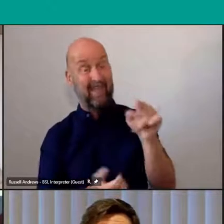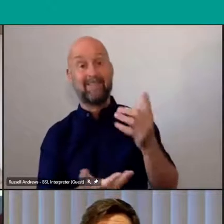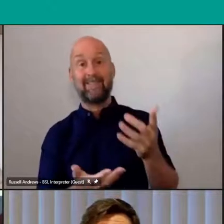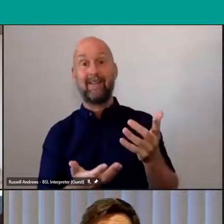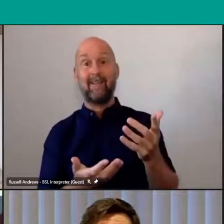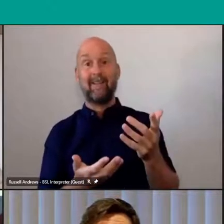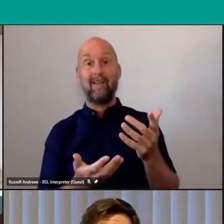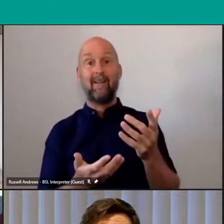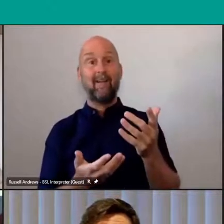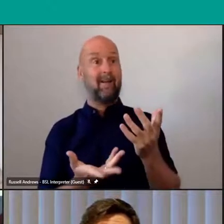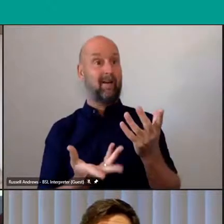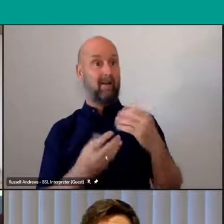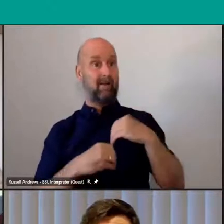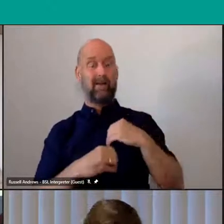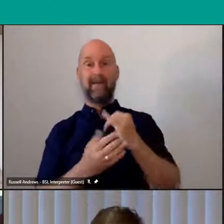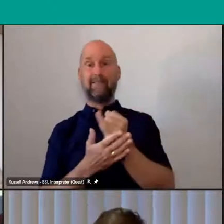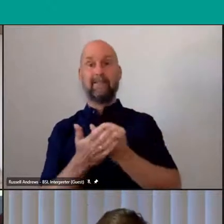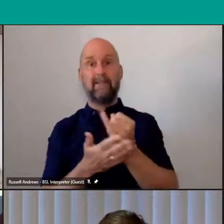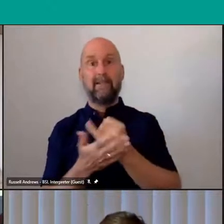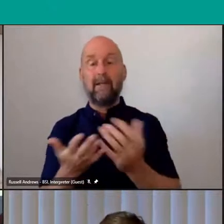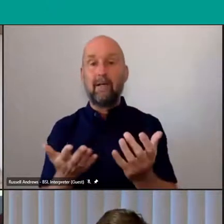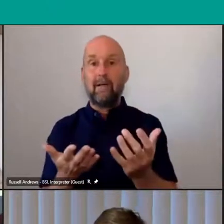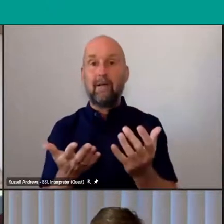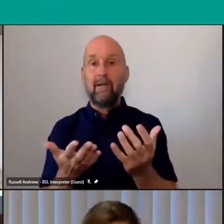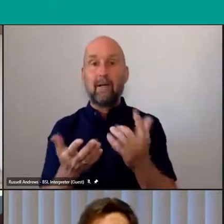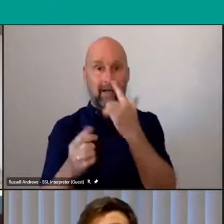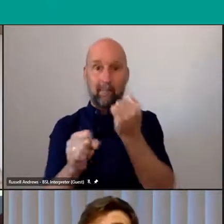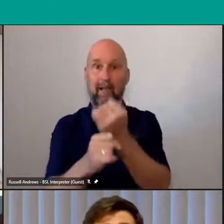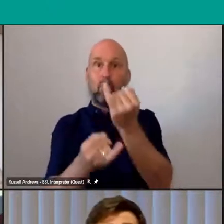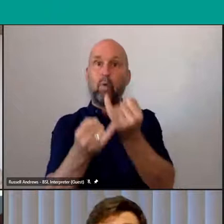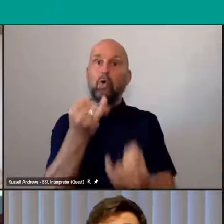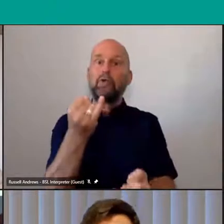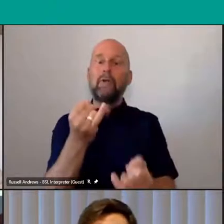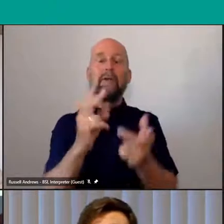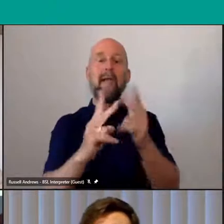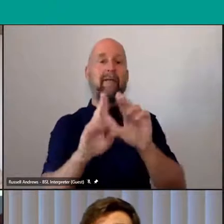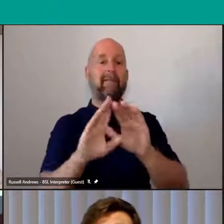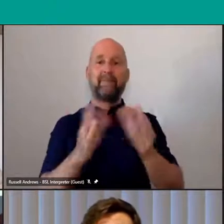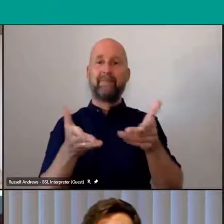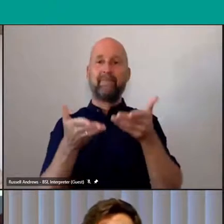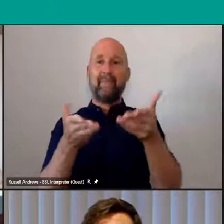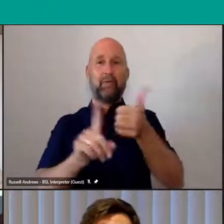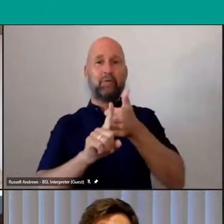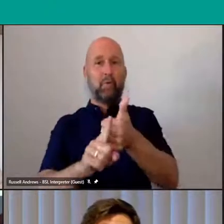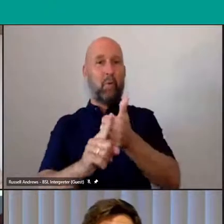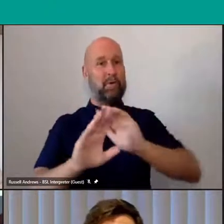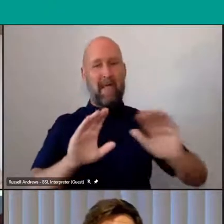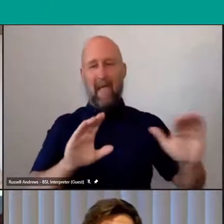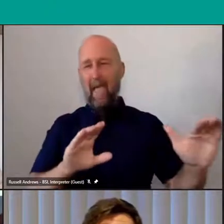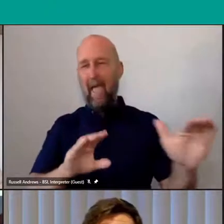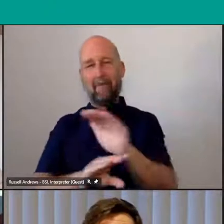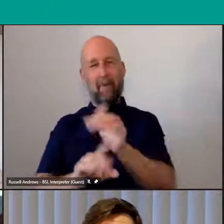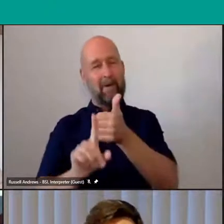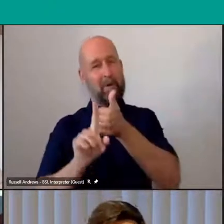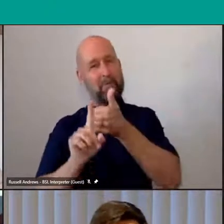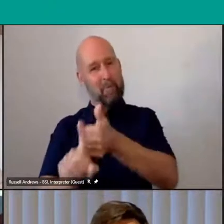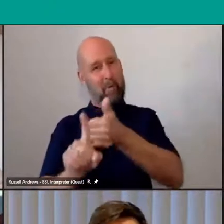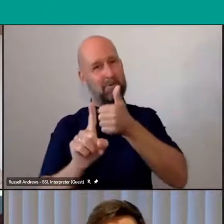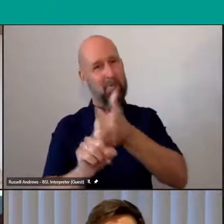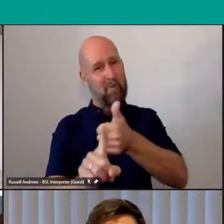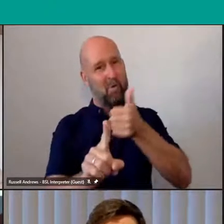toxic situation. If you put strong foundations beneath everybody with respect to their